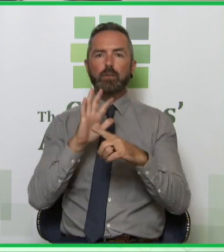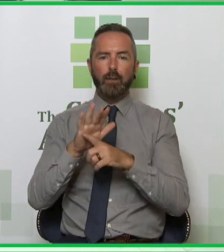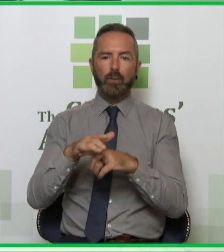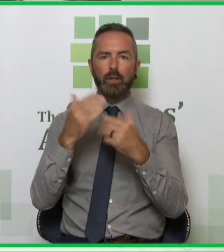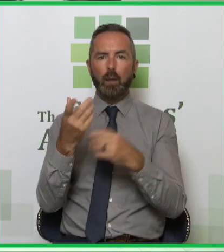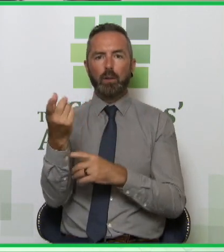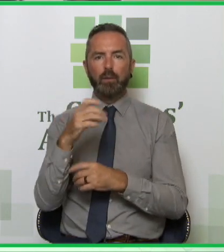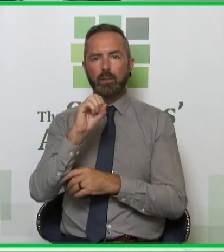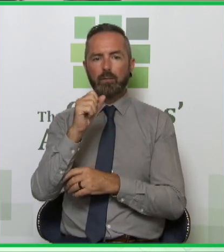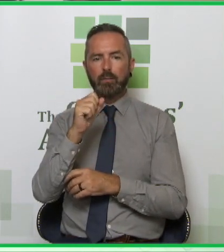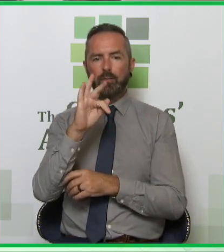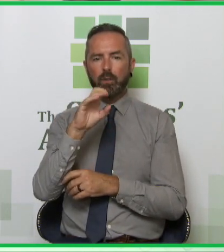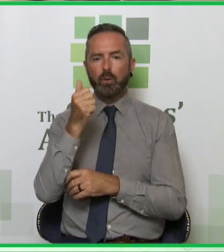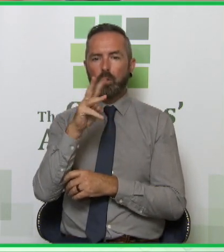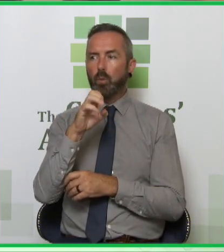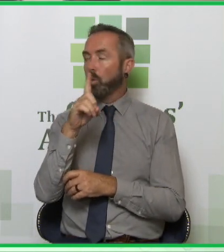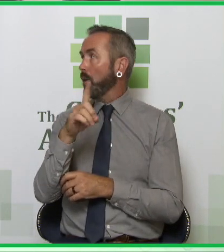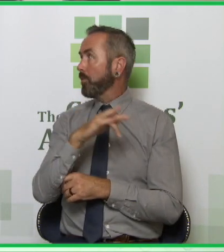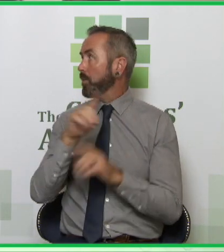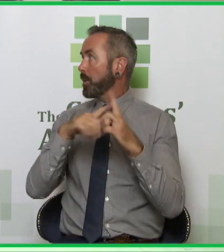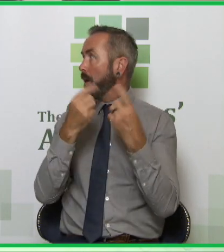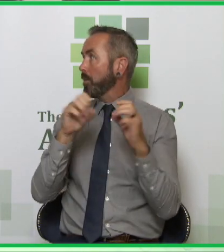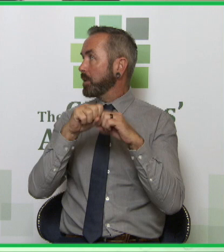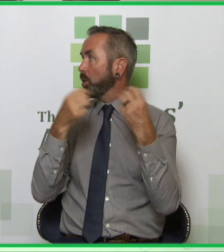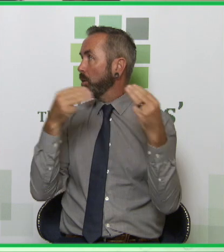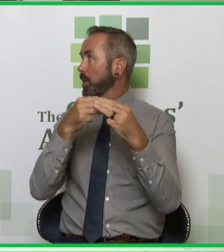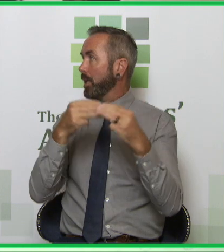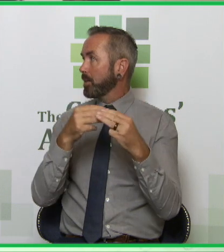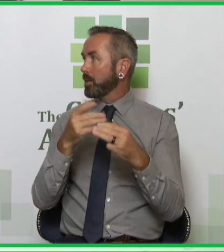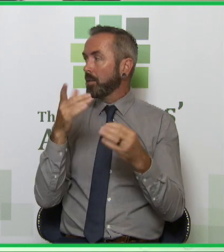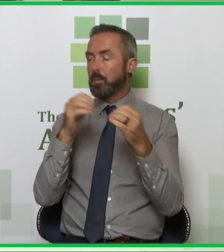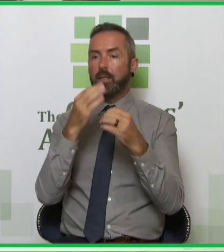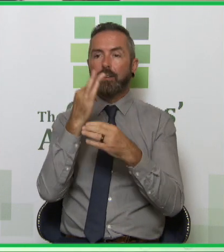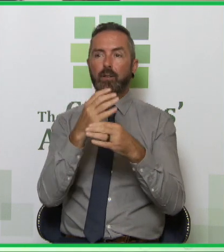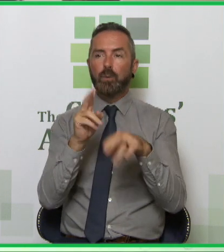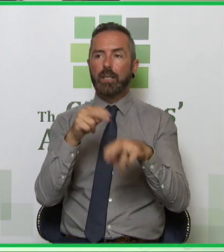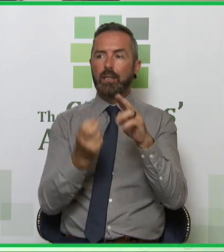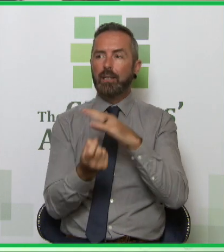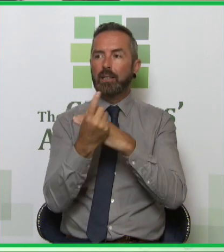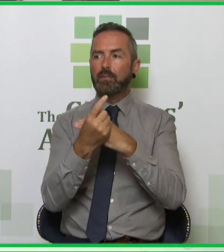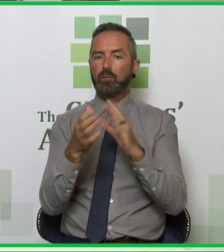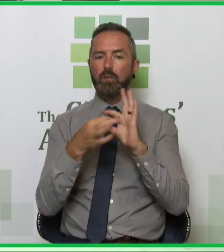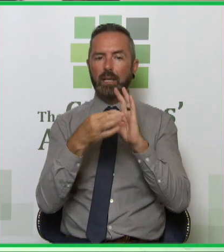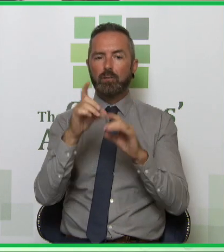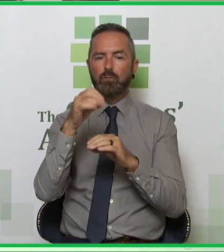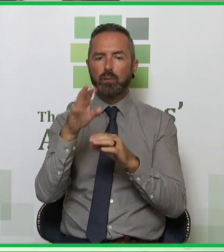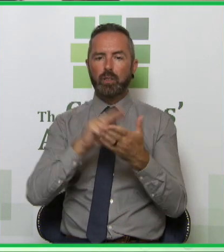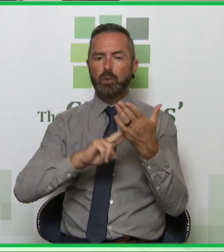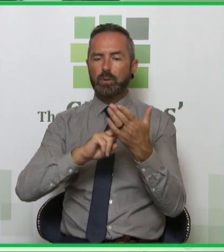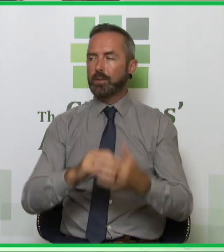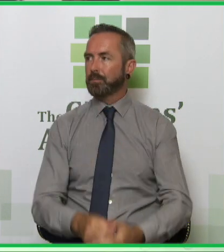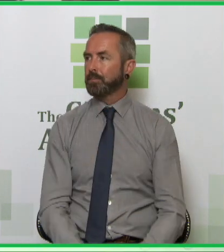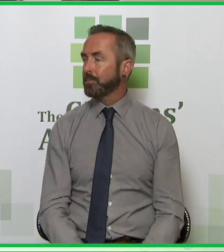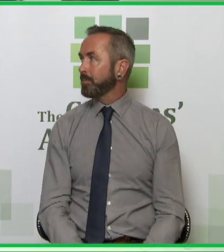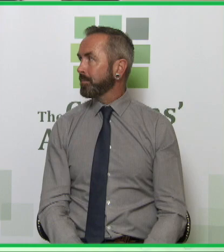from the Department of Social Protection, who's going to outline some innovative initiatives related to drug use and getting people some employment supports.